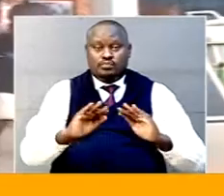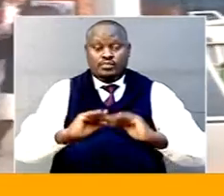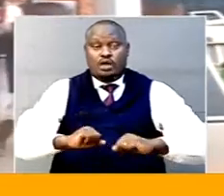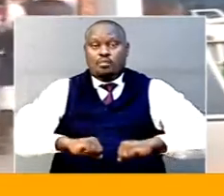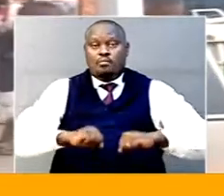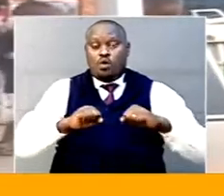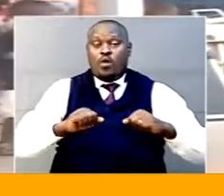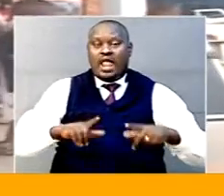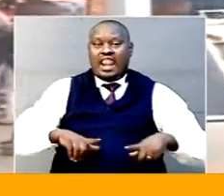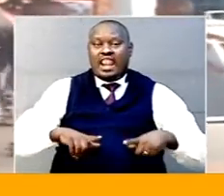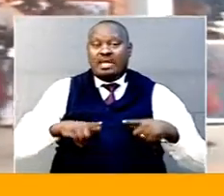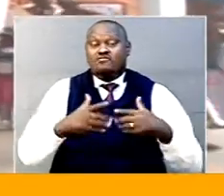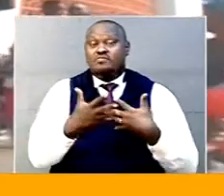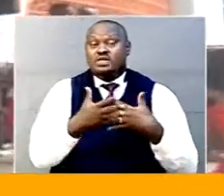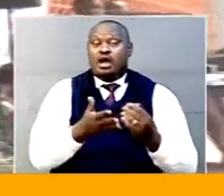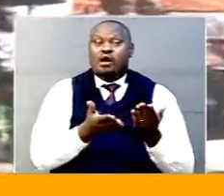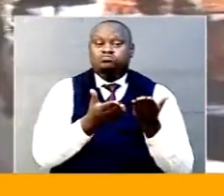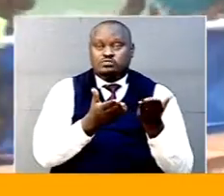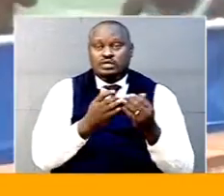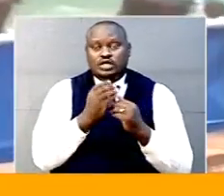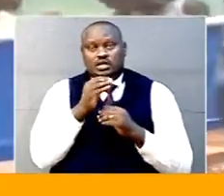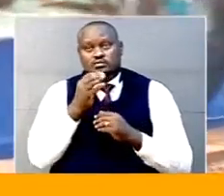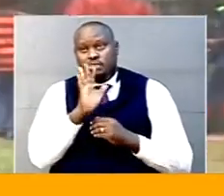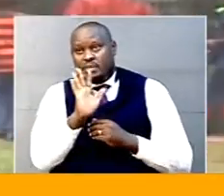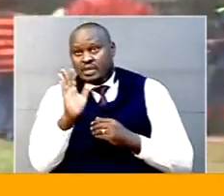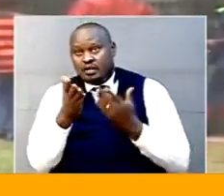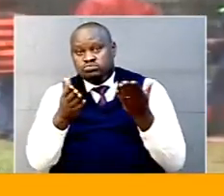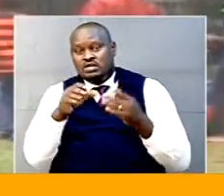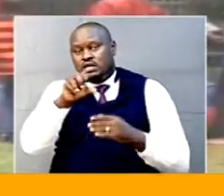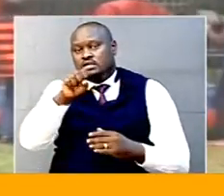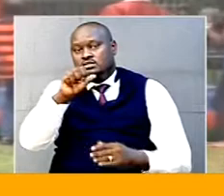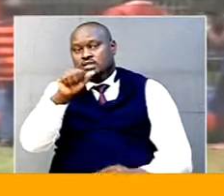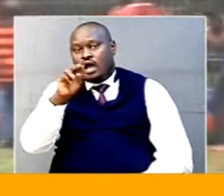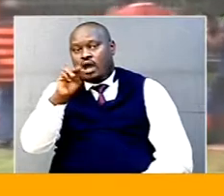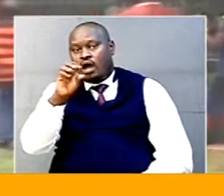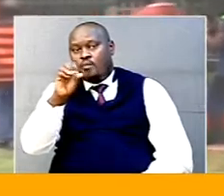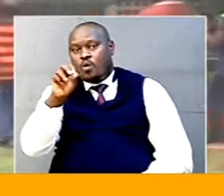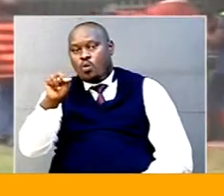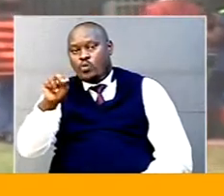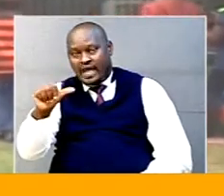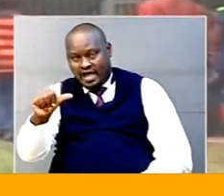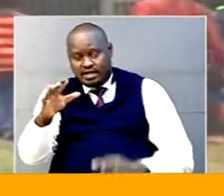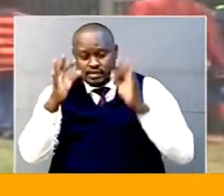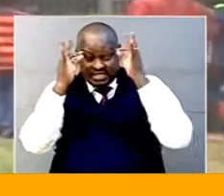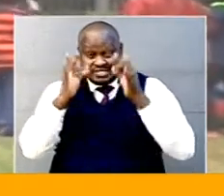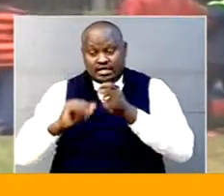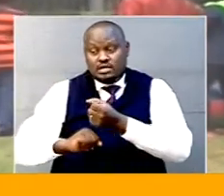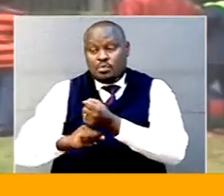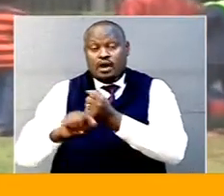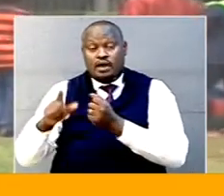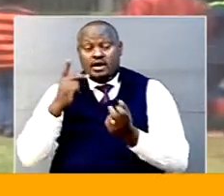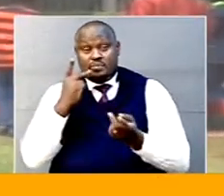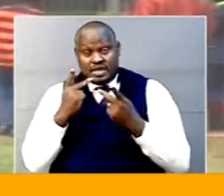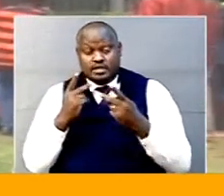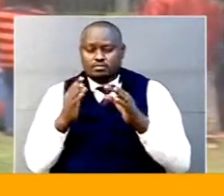producers of cheers, fruit drink, Gianomara, and Salong Samona said the decision to sponsor the children end of year and Christmas